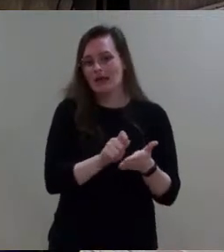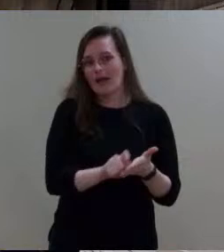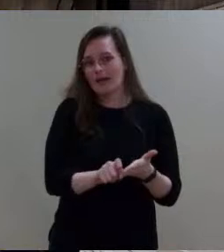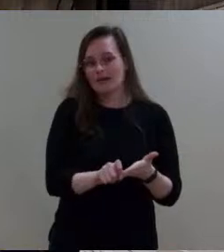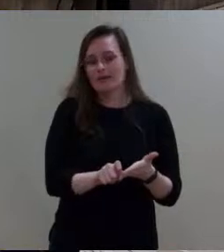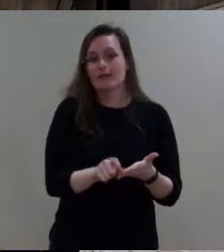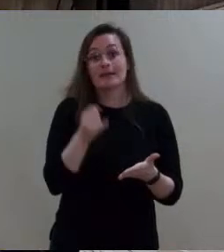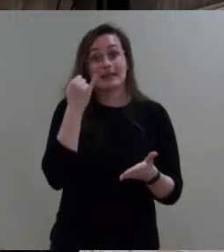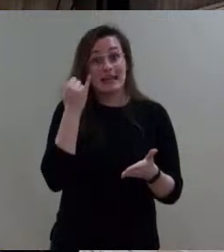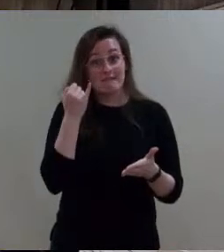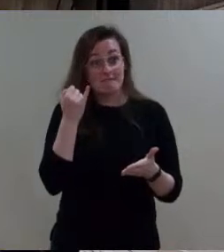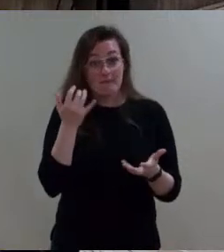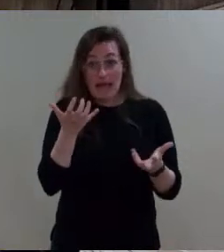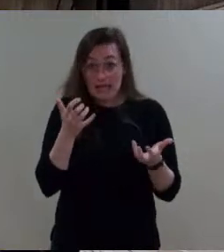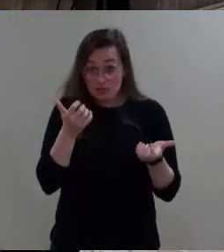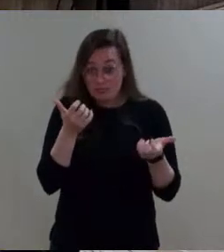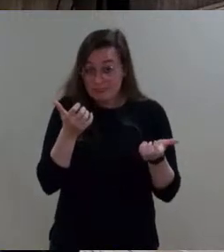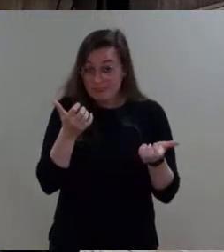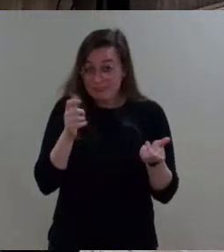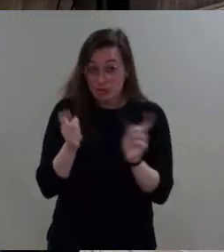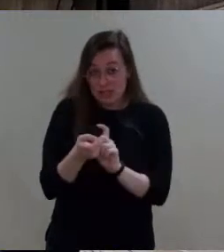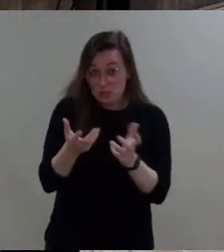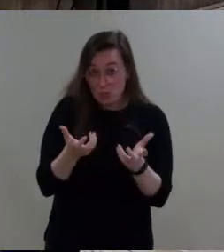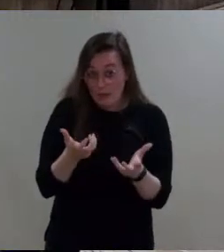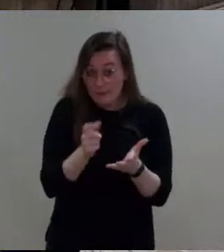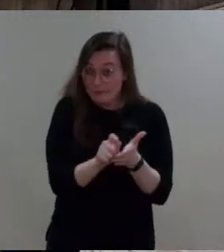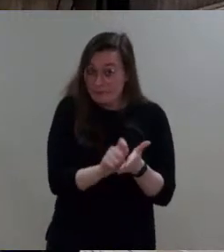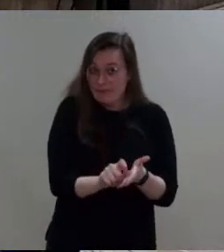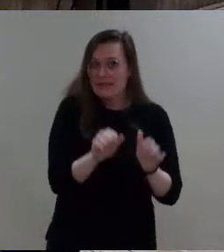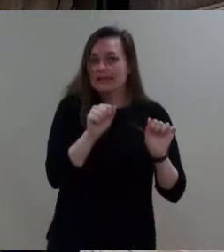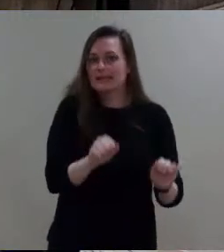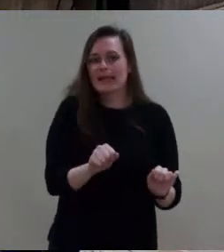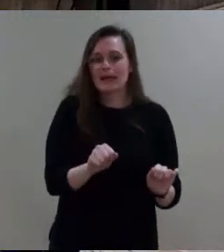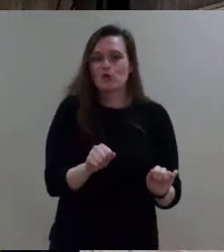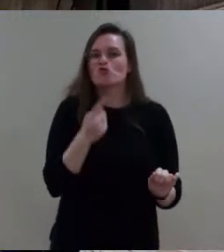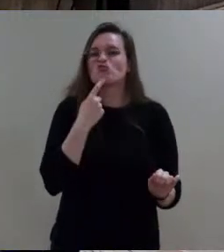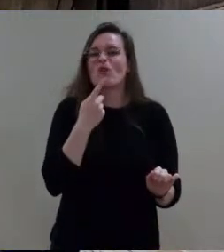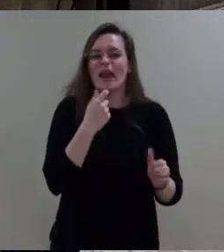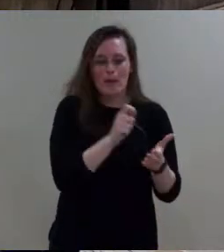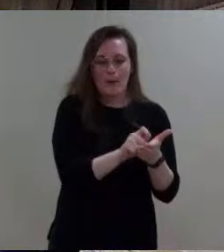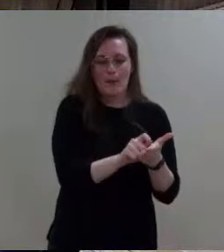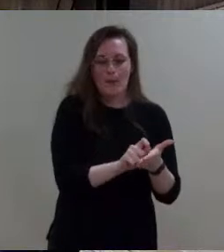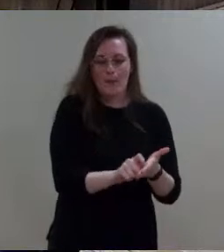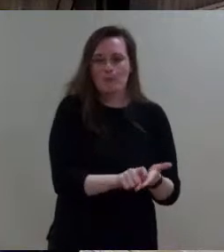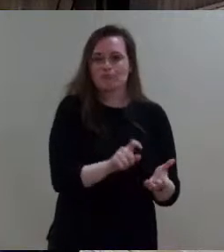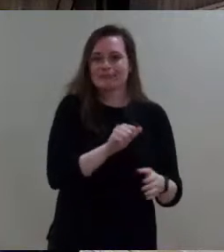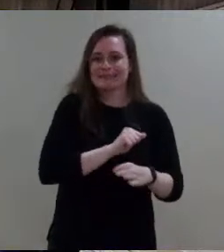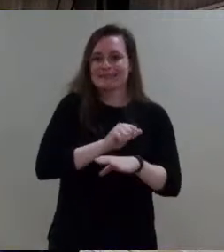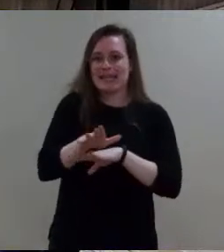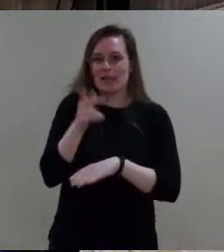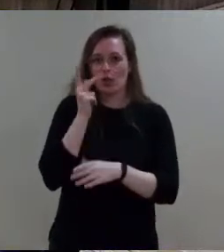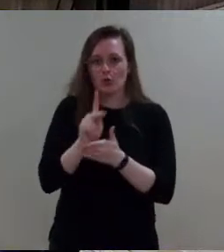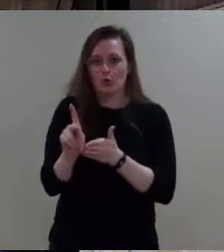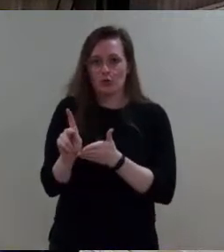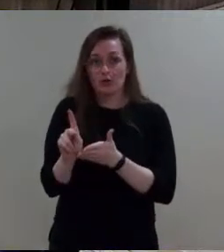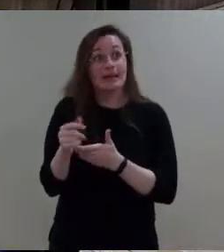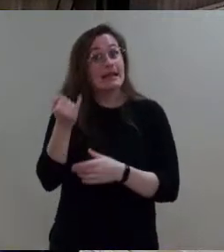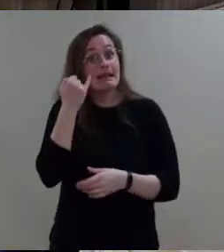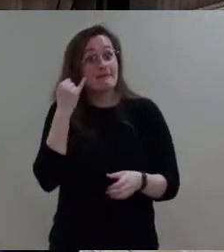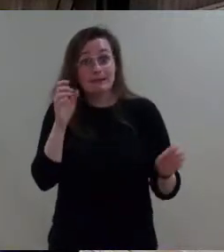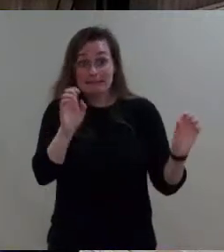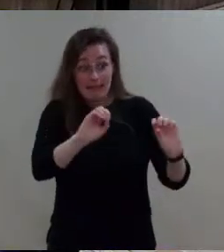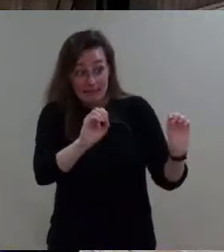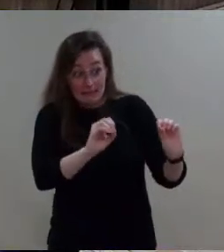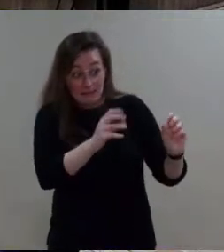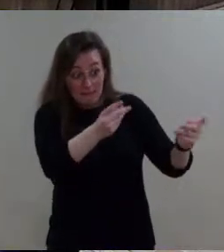clerk if you have any changes. And please, Okay. by close of business, May 15th. And if there are nil returns, then we will assume that